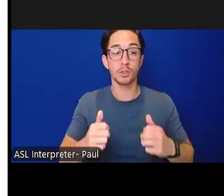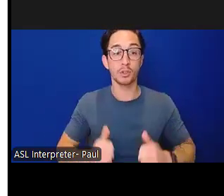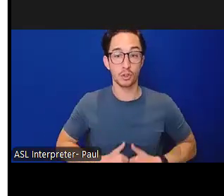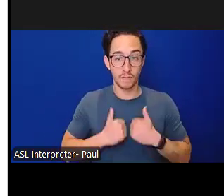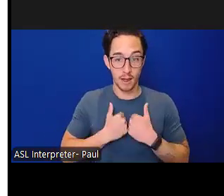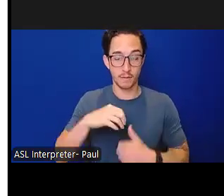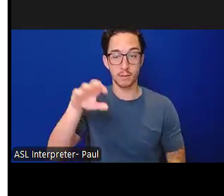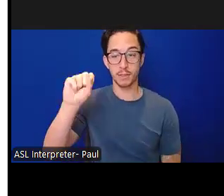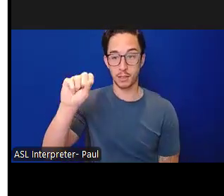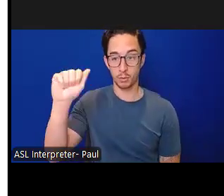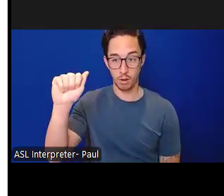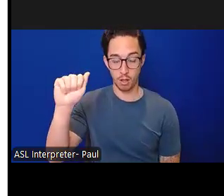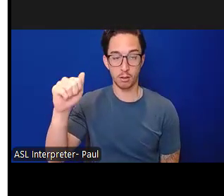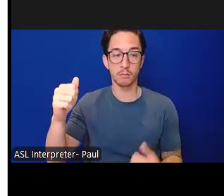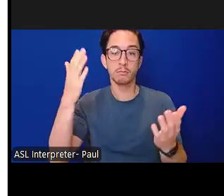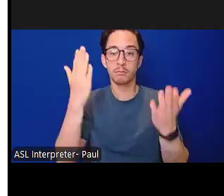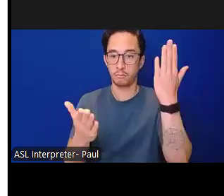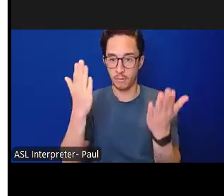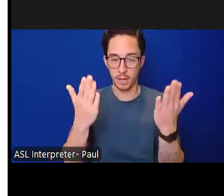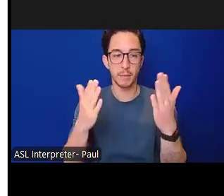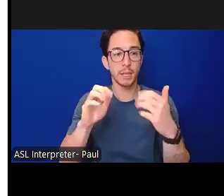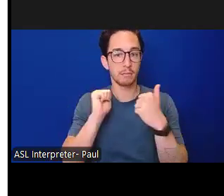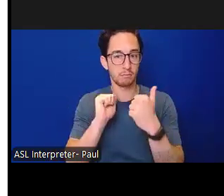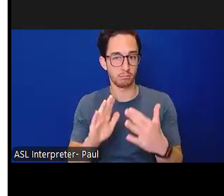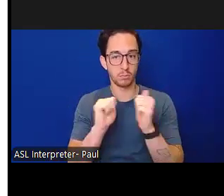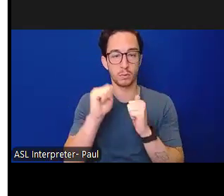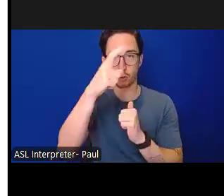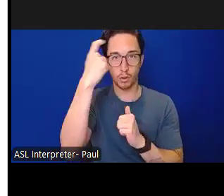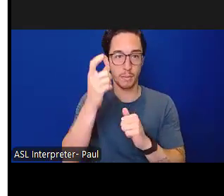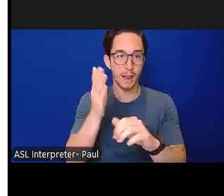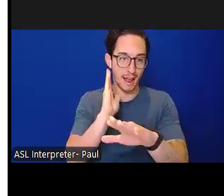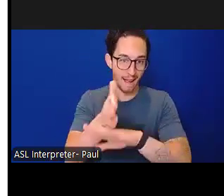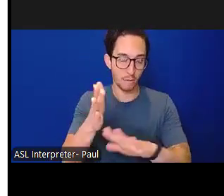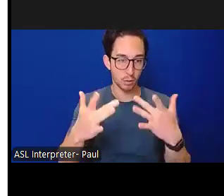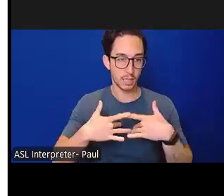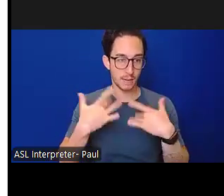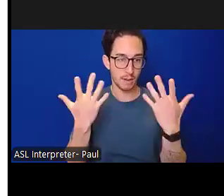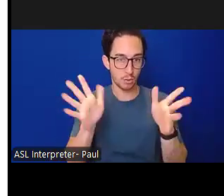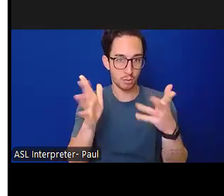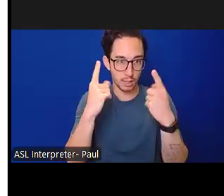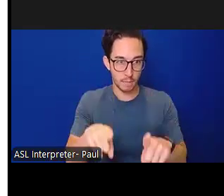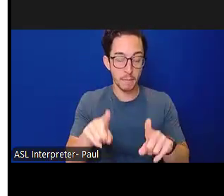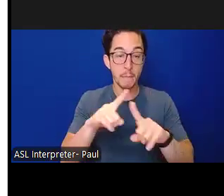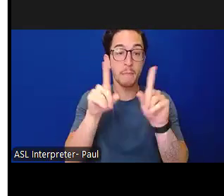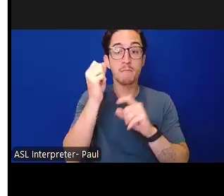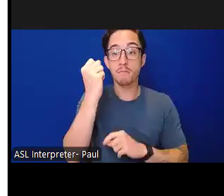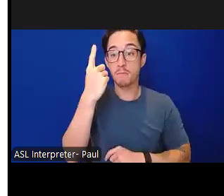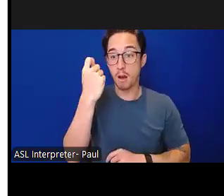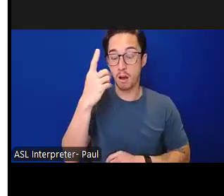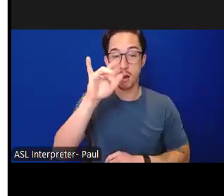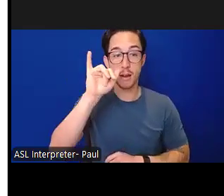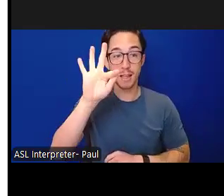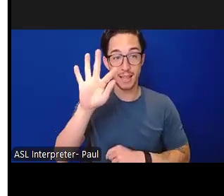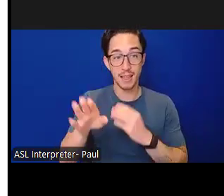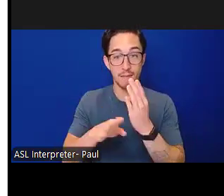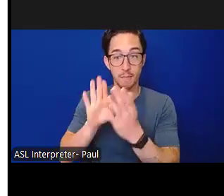assault, they may be dealing with trauma after the event. However, if they are a